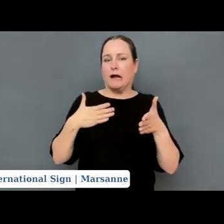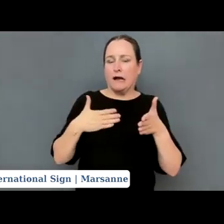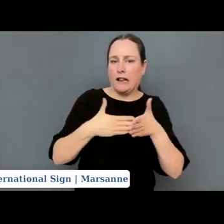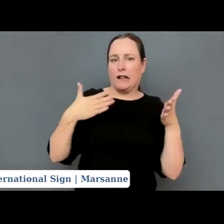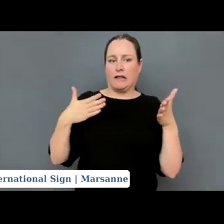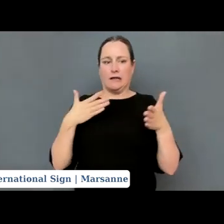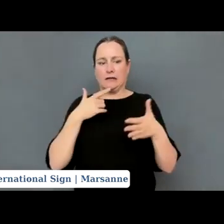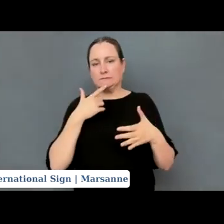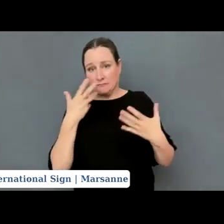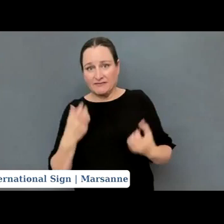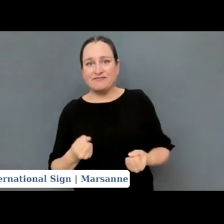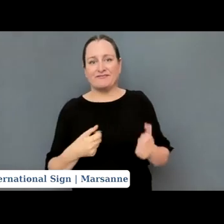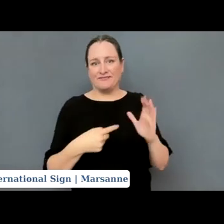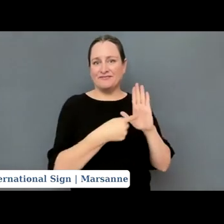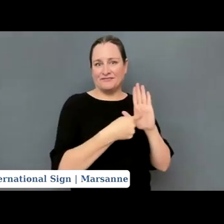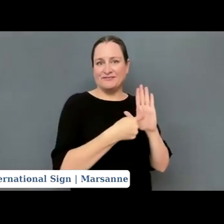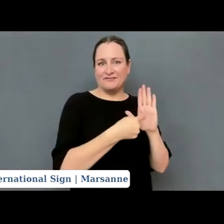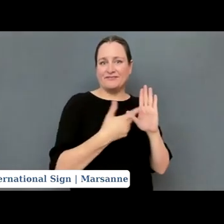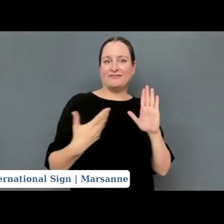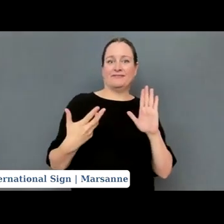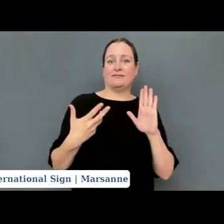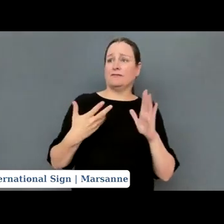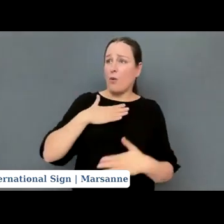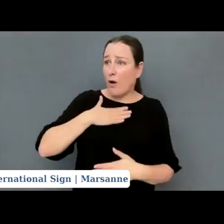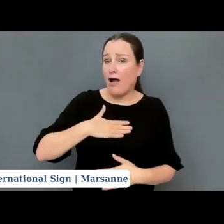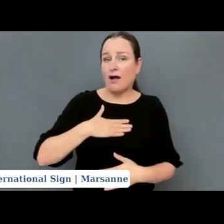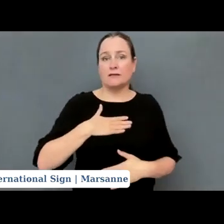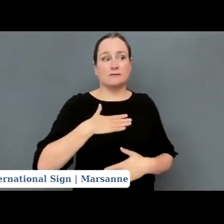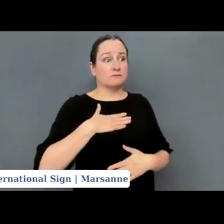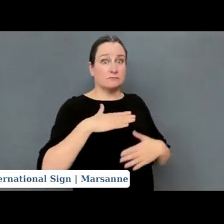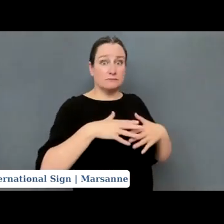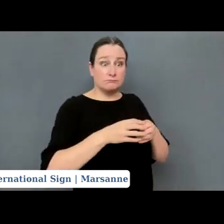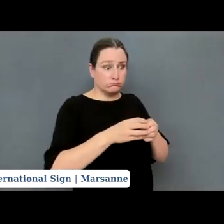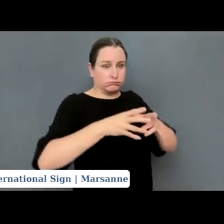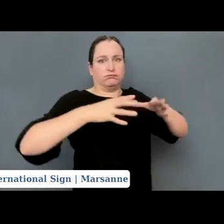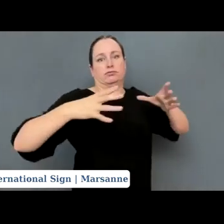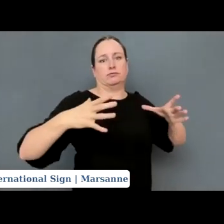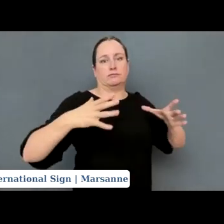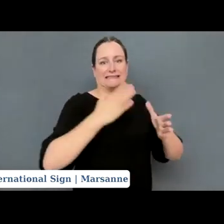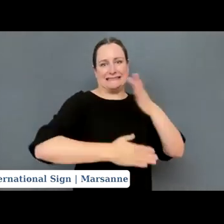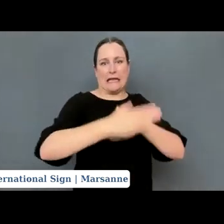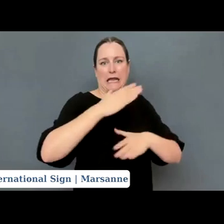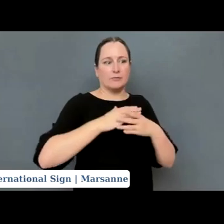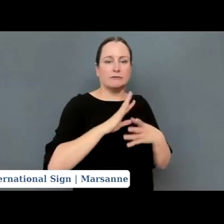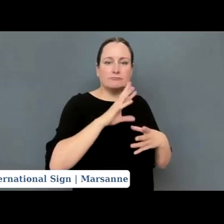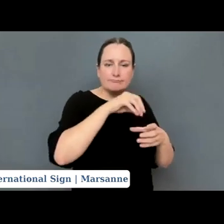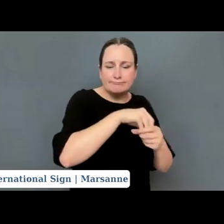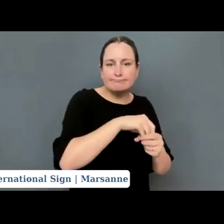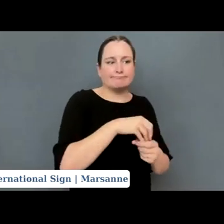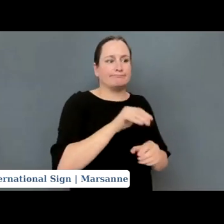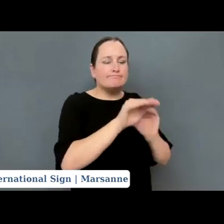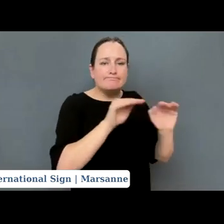to cover more families, the necessity to increase the amount of the subsidies, of the